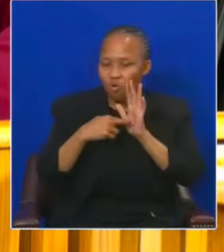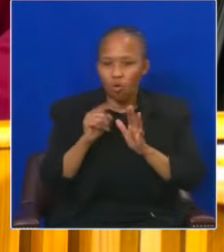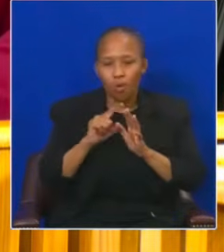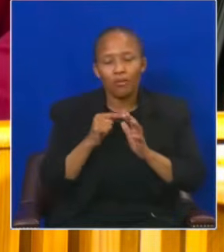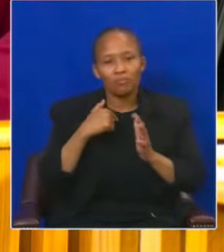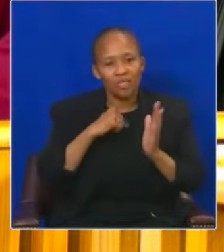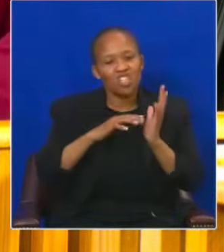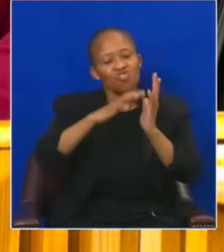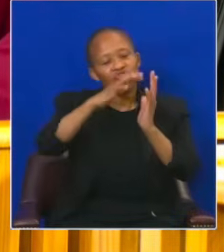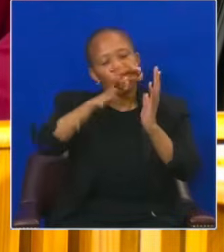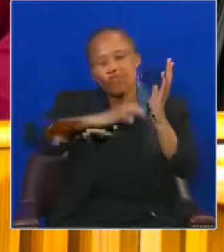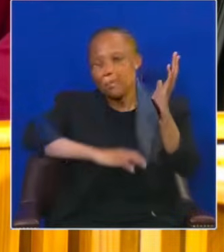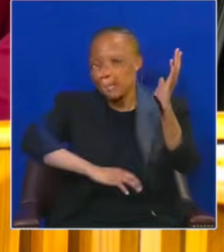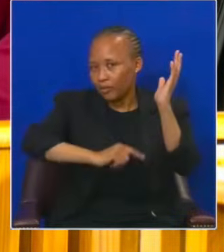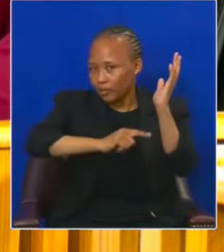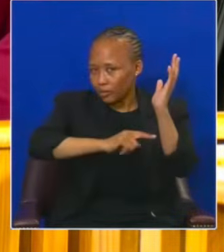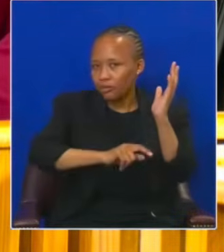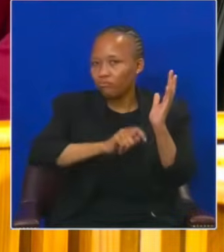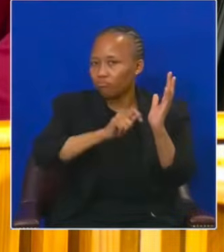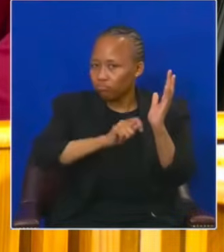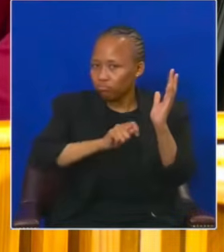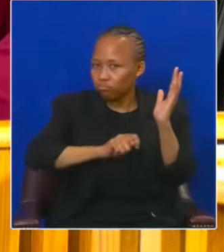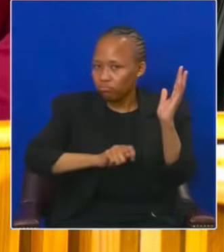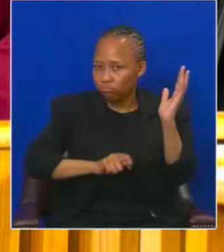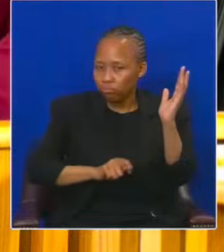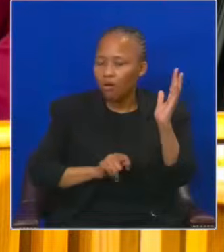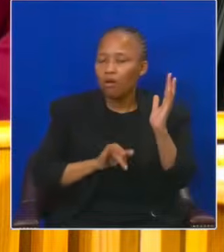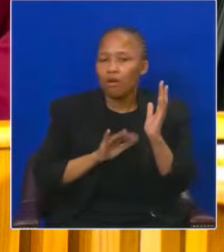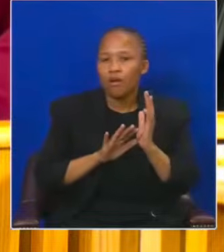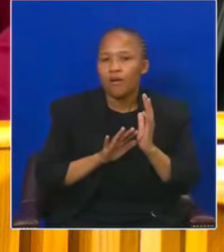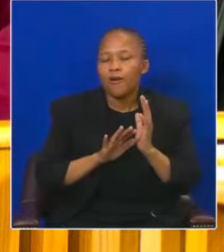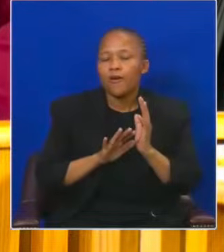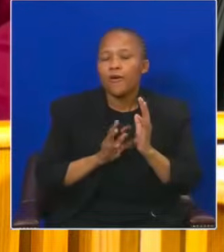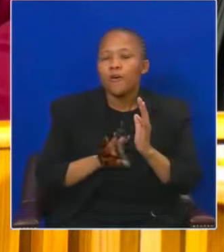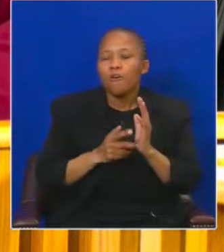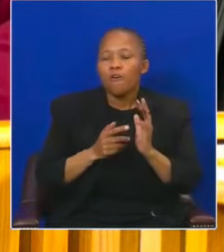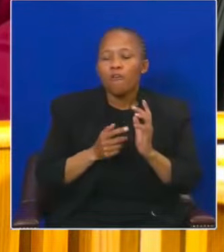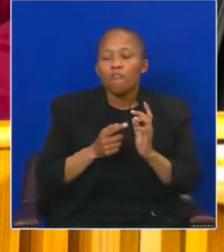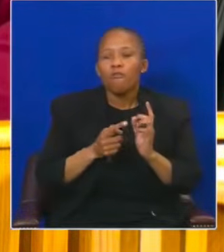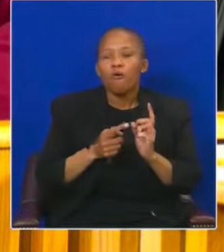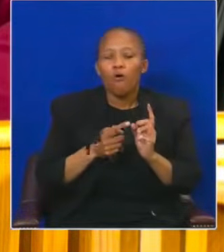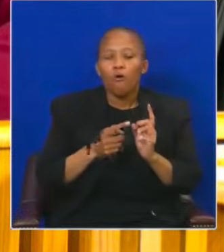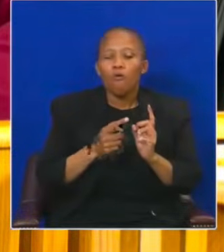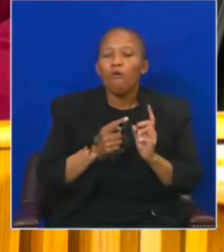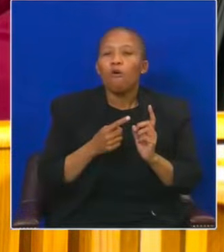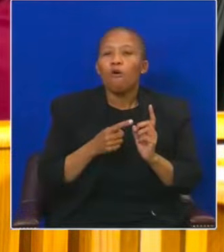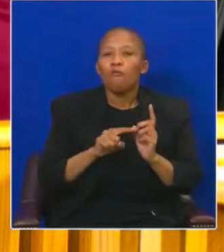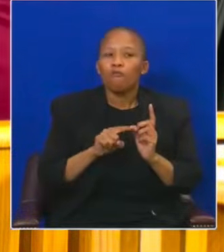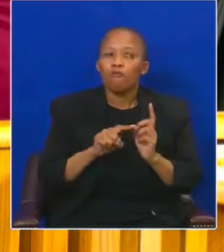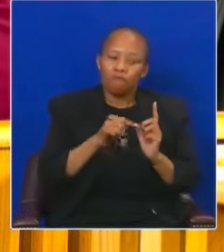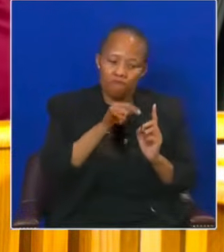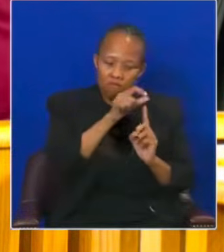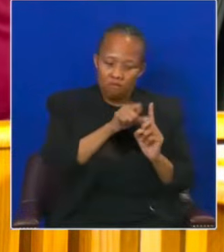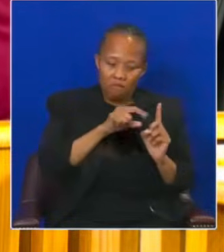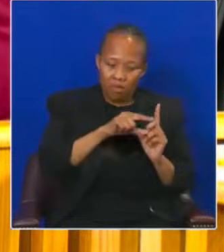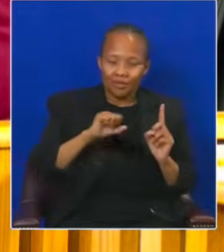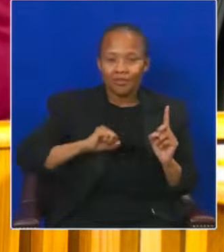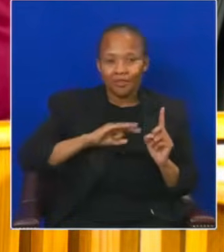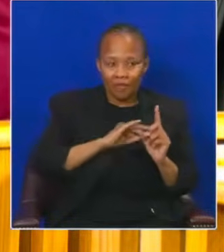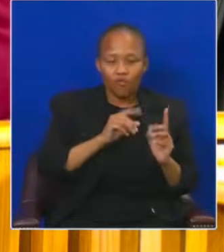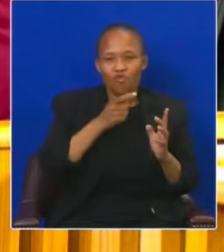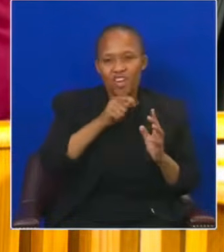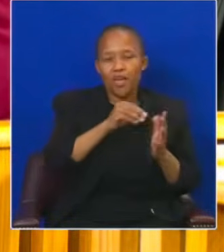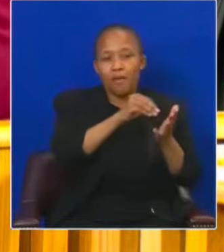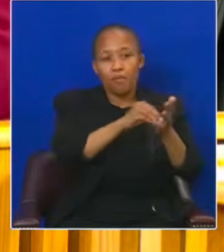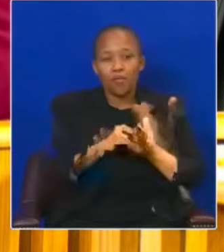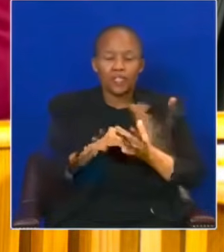the employee of Mr. Madlanga who brought in the keys. Thank you, Commissioner.